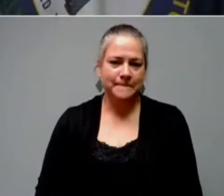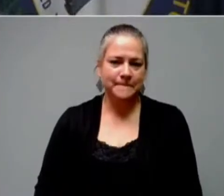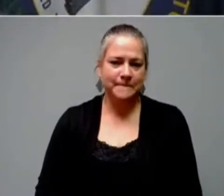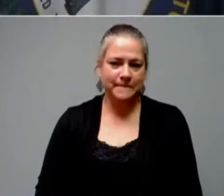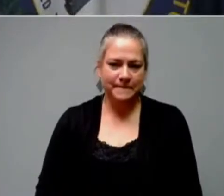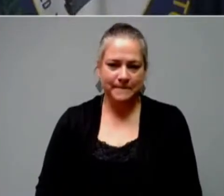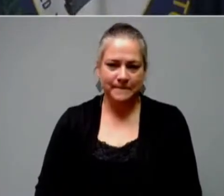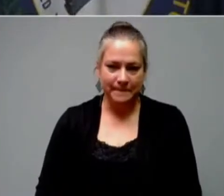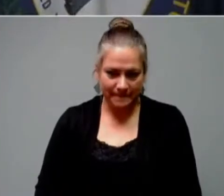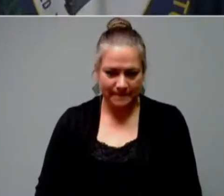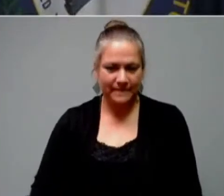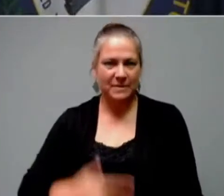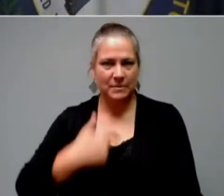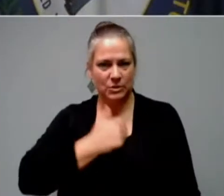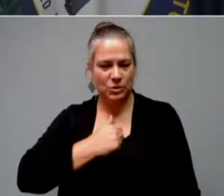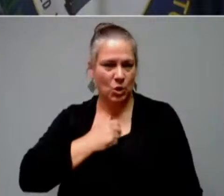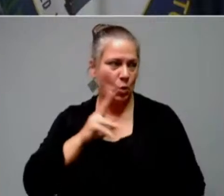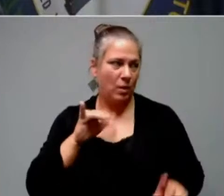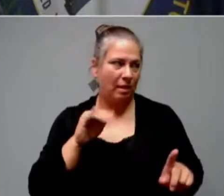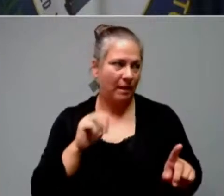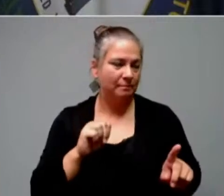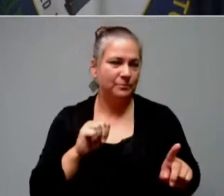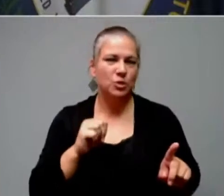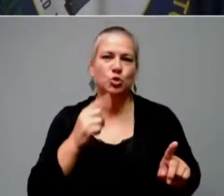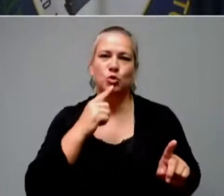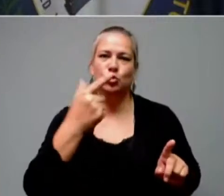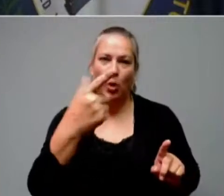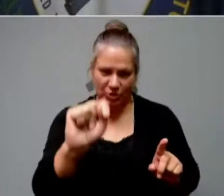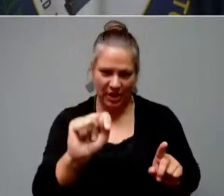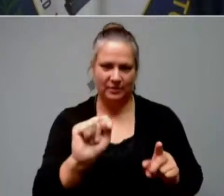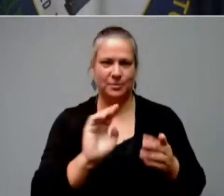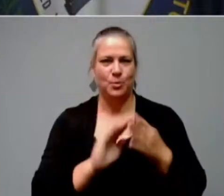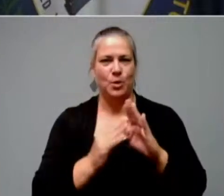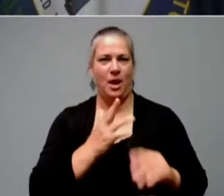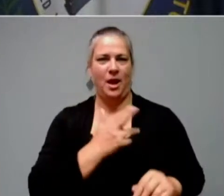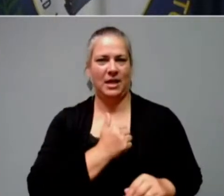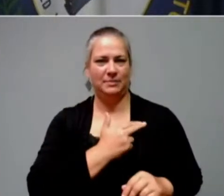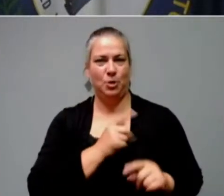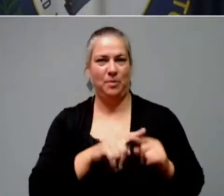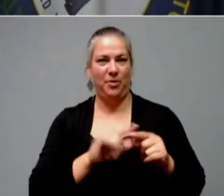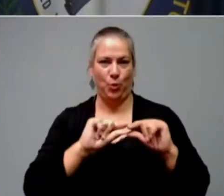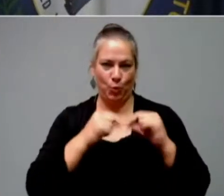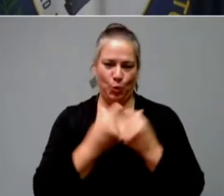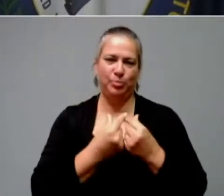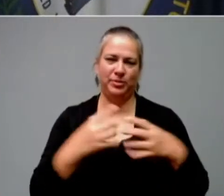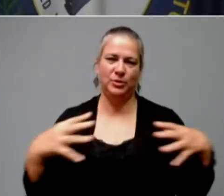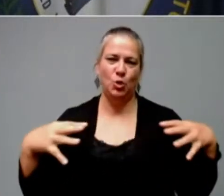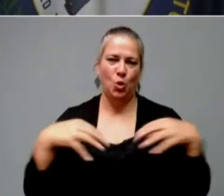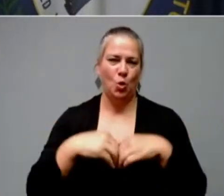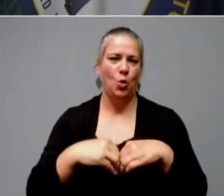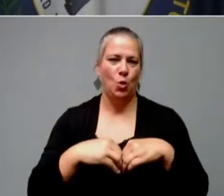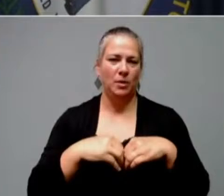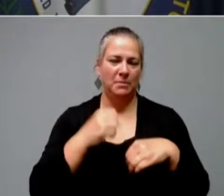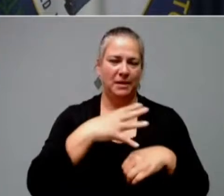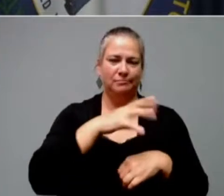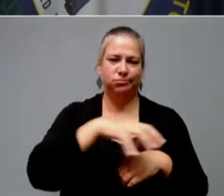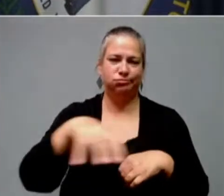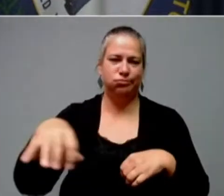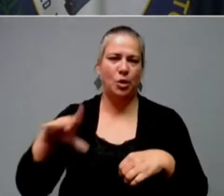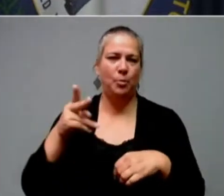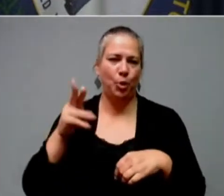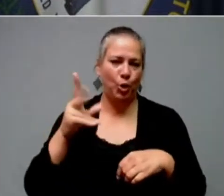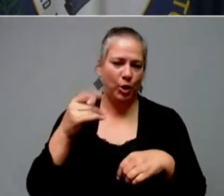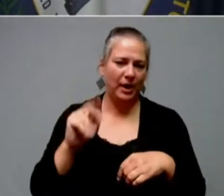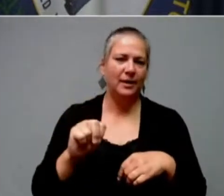My apologies to William. It's Georgetown Community Hospital, but the group, including Bourbon and Scott